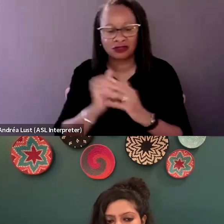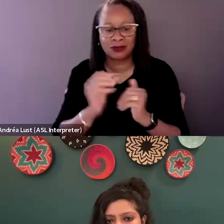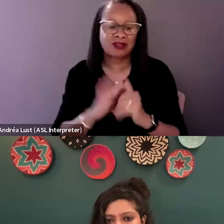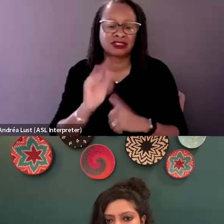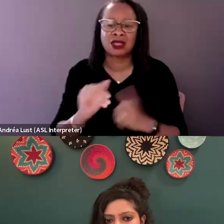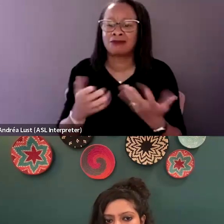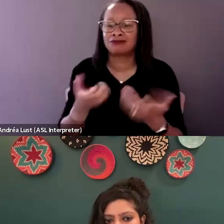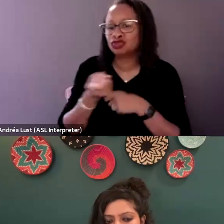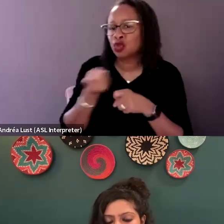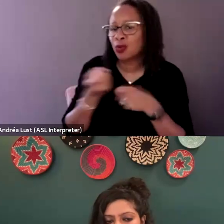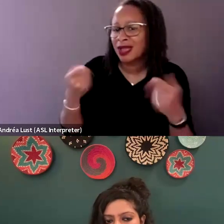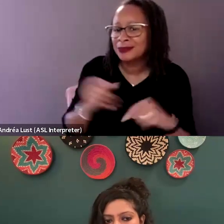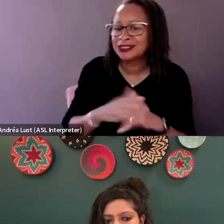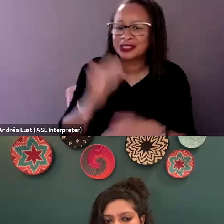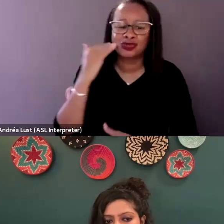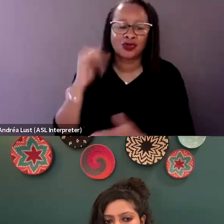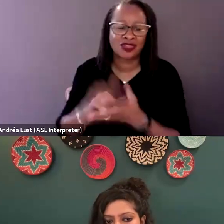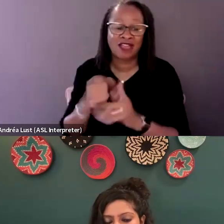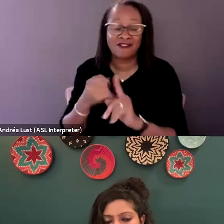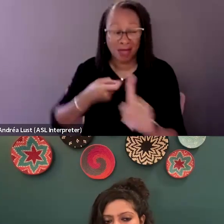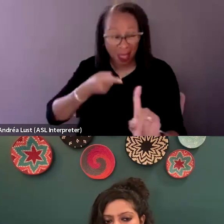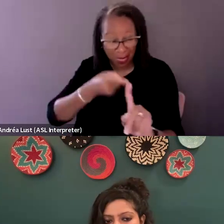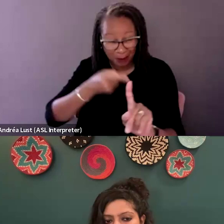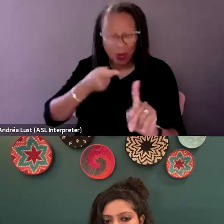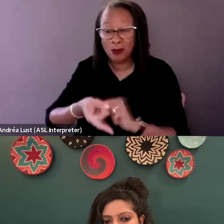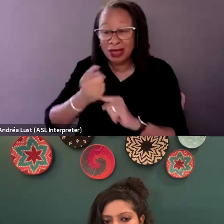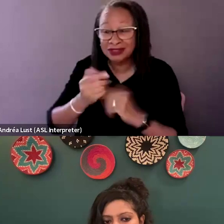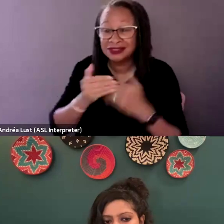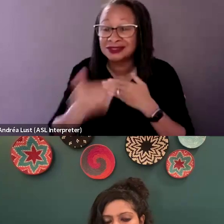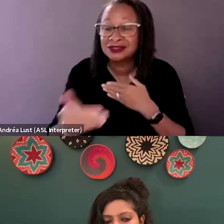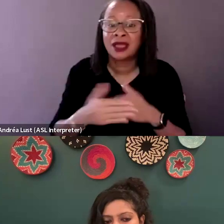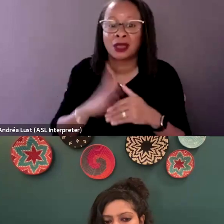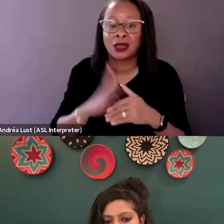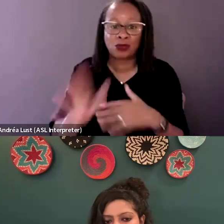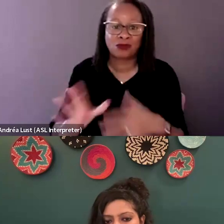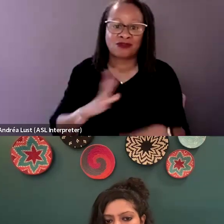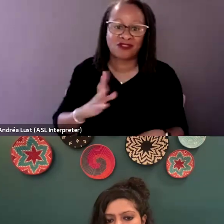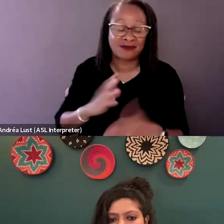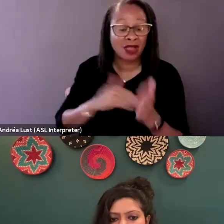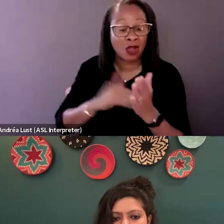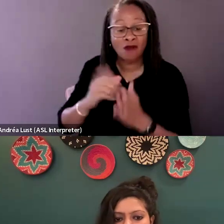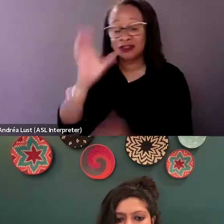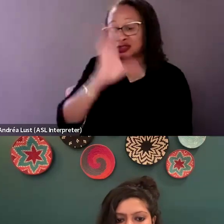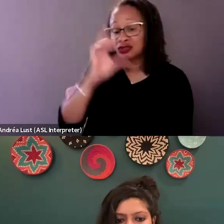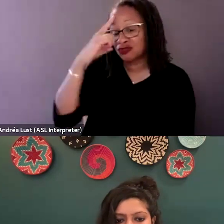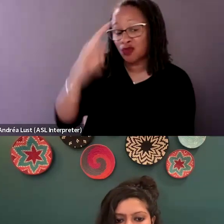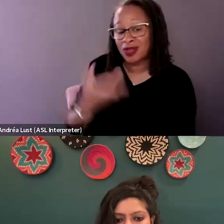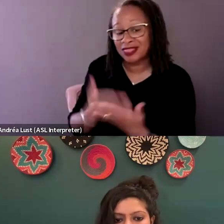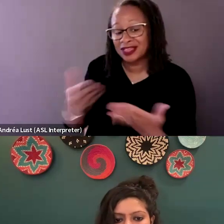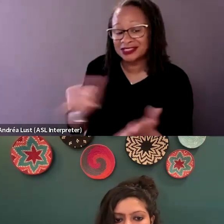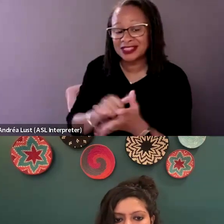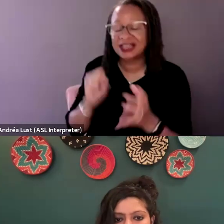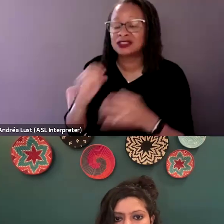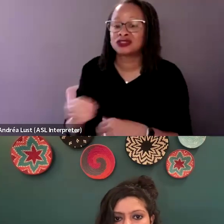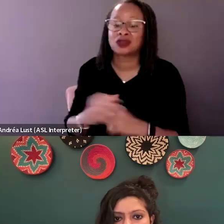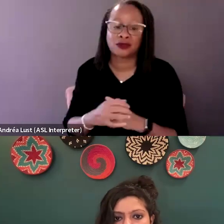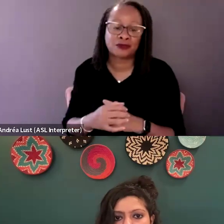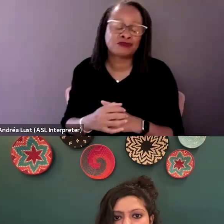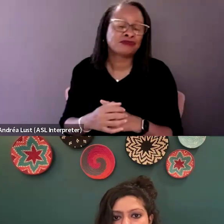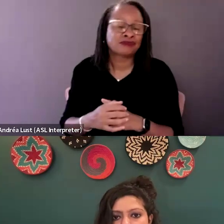catapults you into positions where you're able to make certain projects